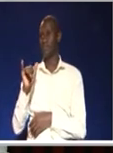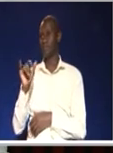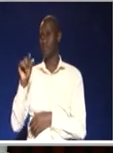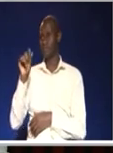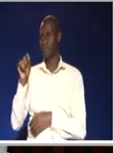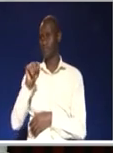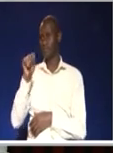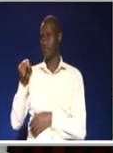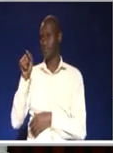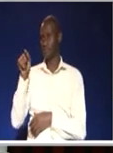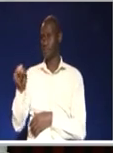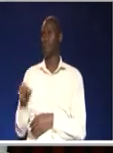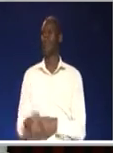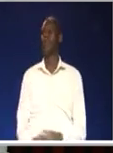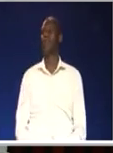small square.